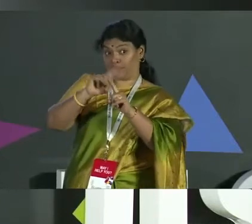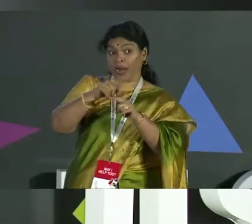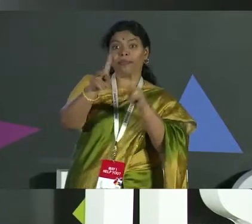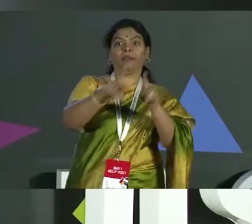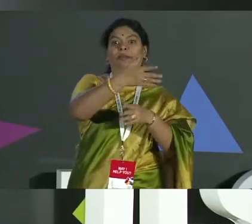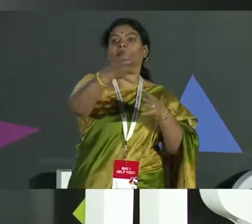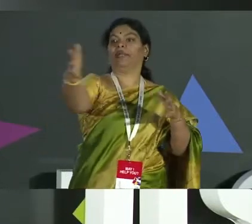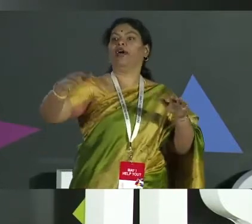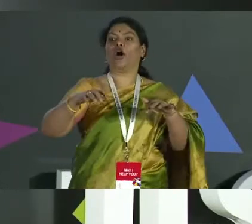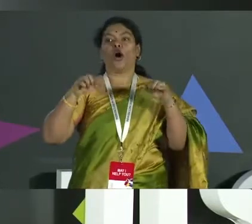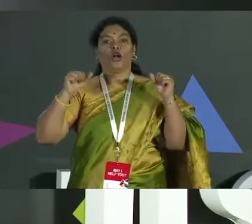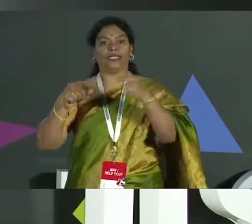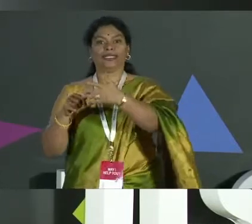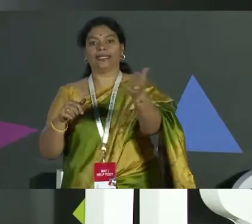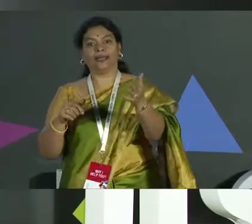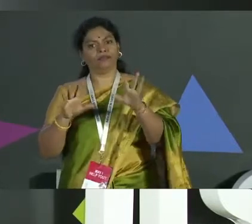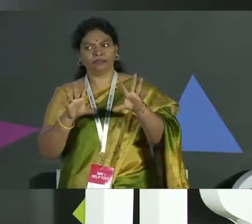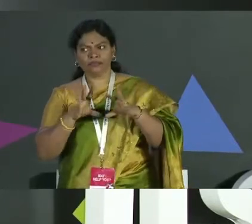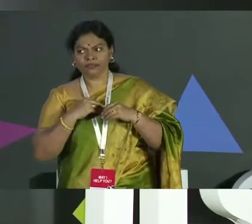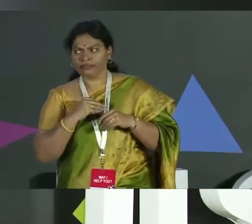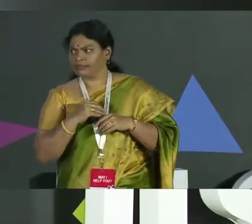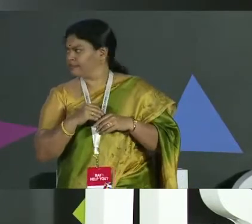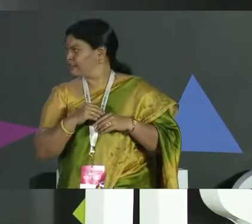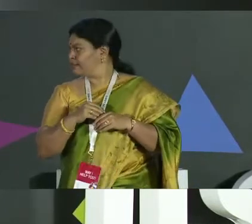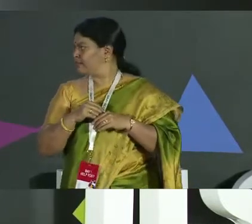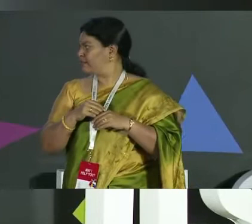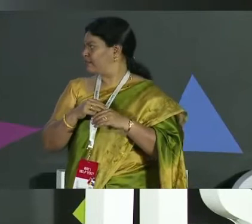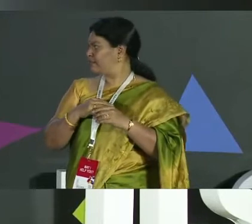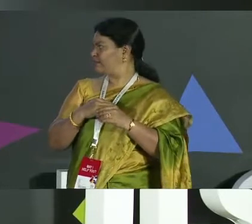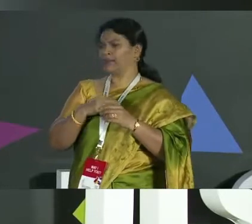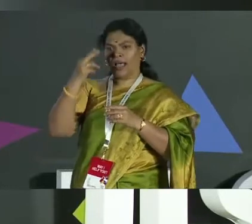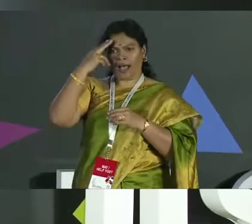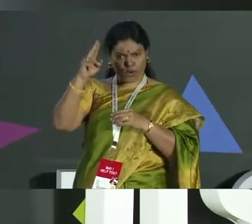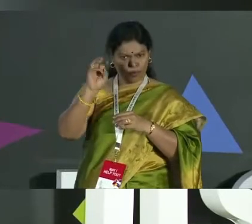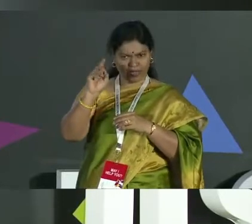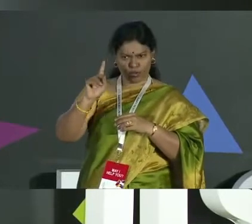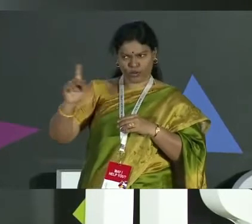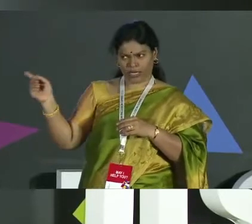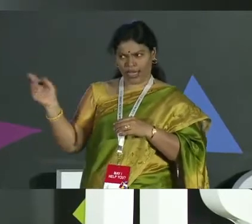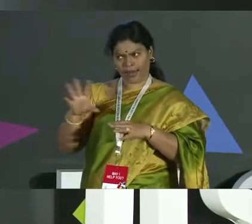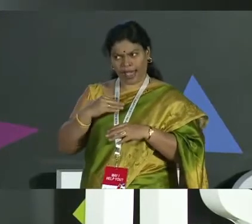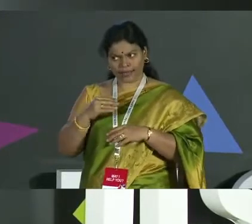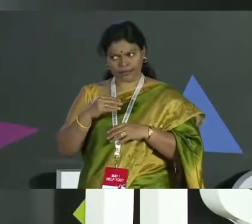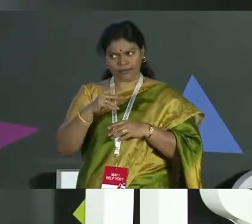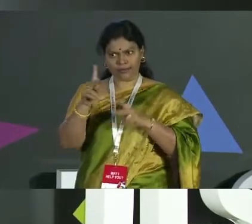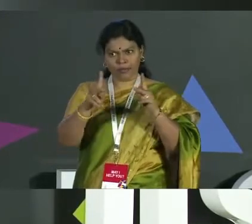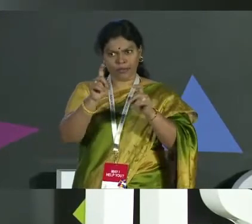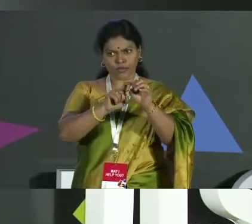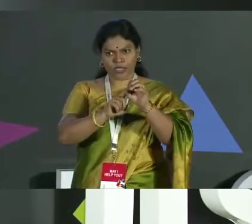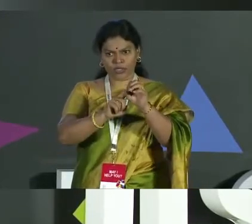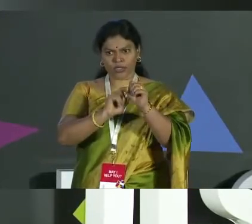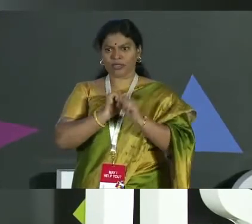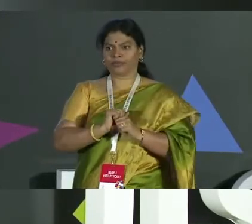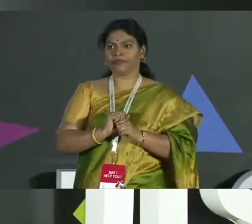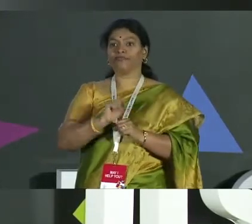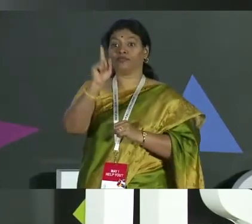So, is that okay? We were not prepared for this, but I hope it's okay, Amish. I'm completely okay. If there's a mic, I see a